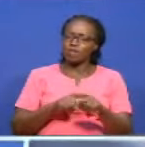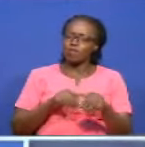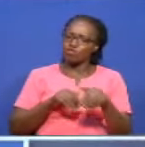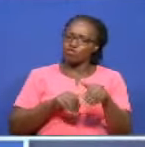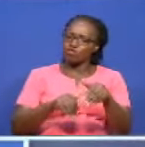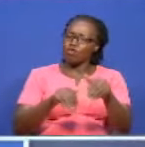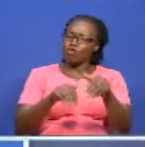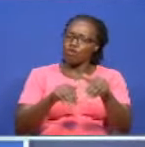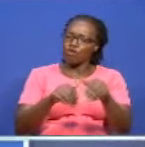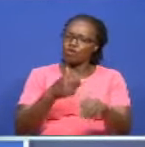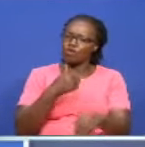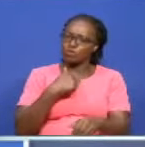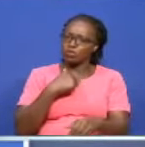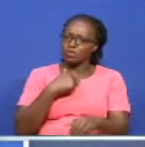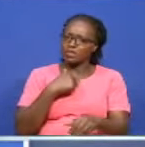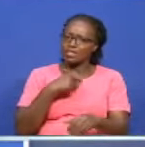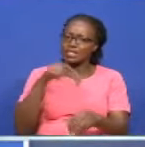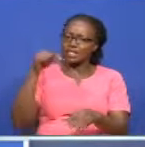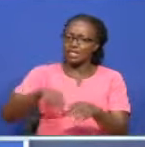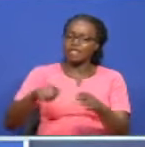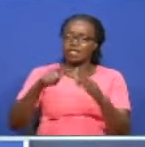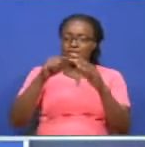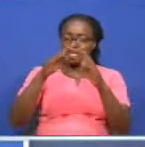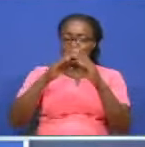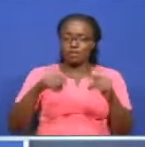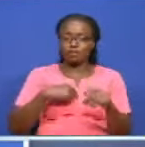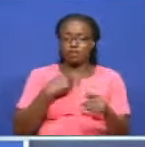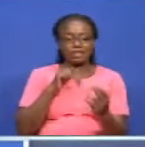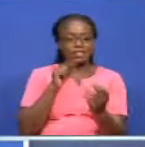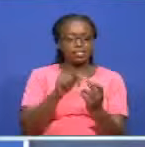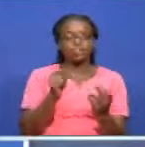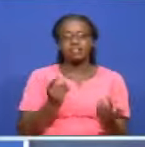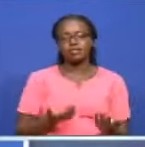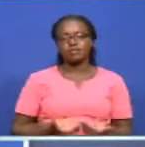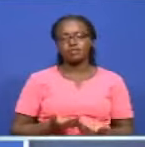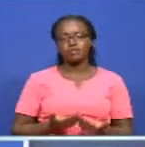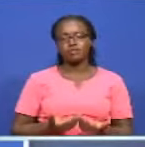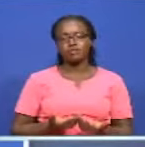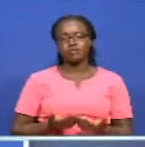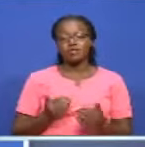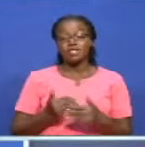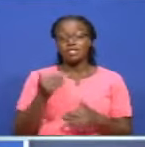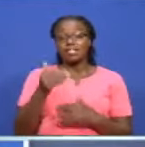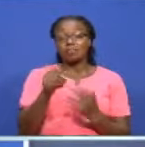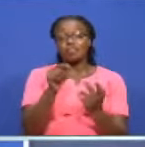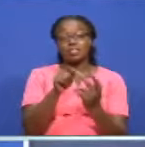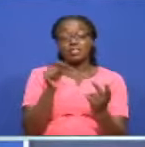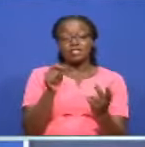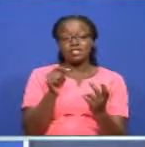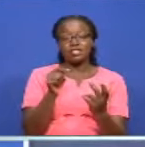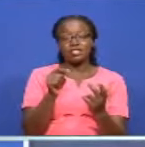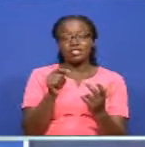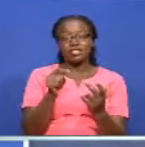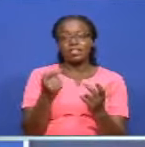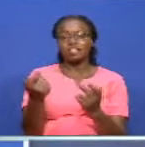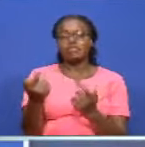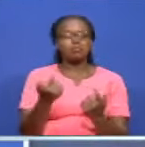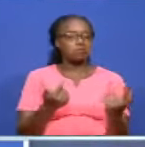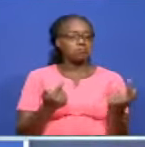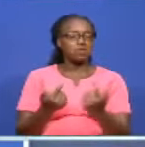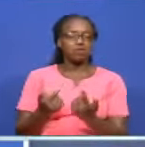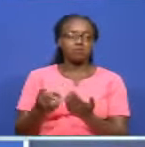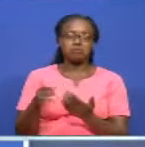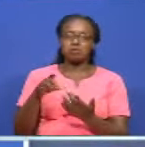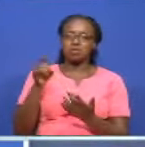they came in my house, they did the test. Then after the test, the following day, they came and picked us. They picked